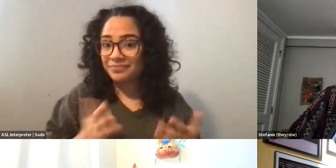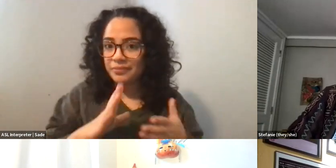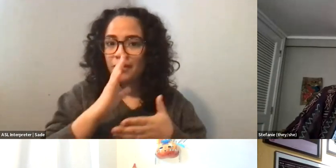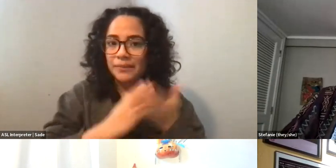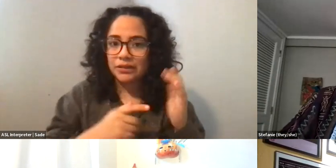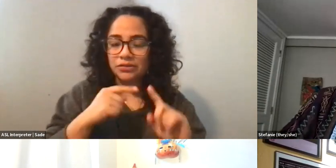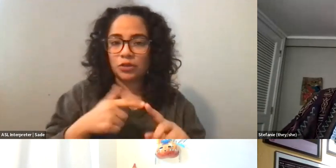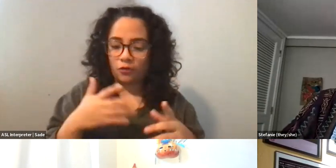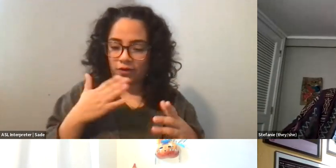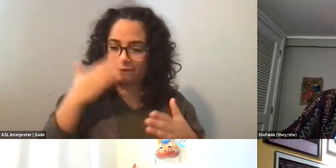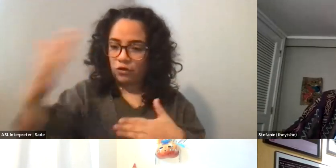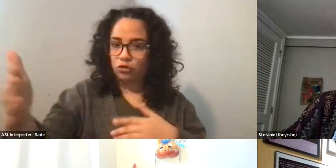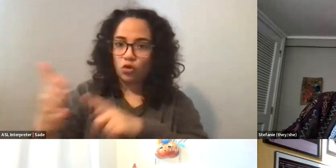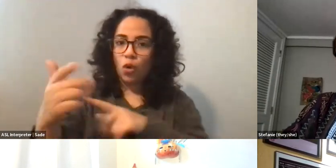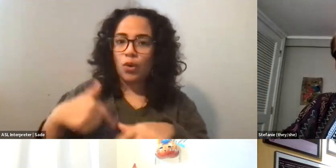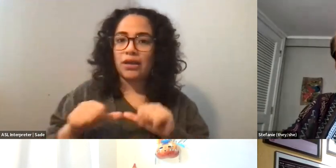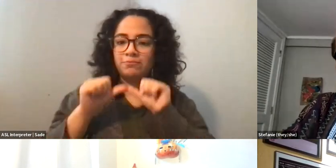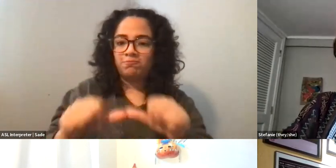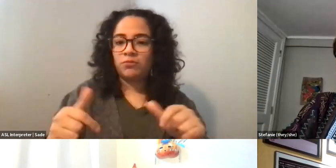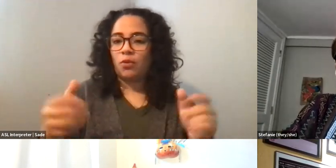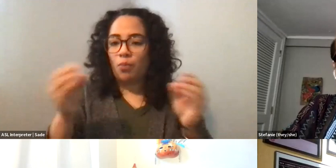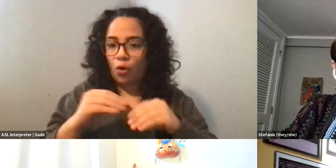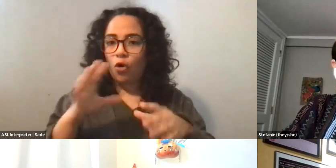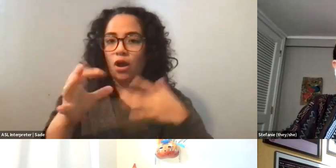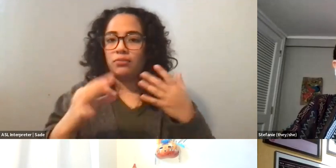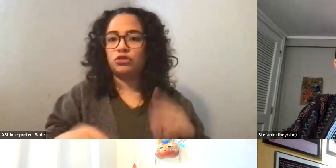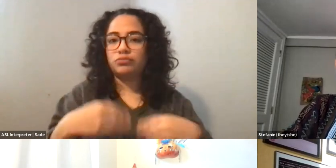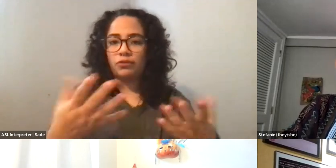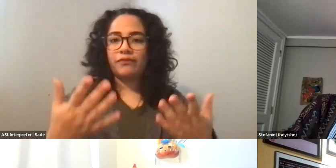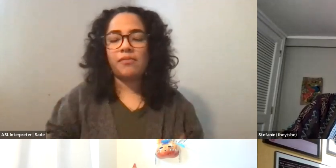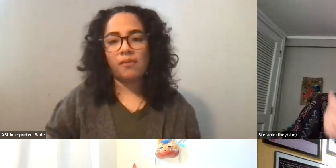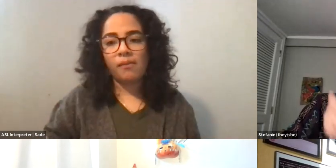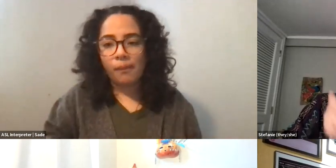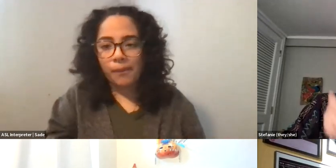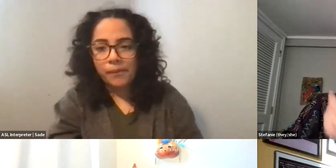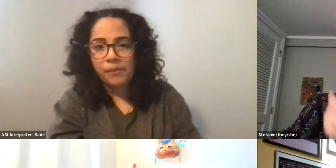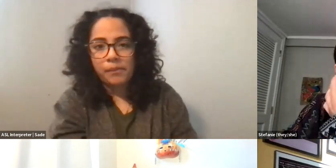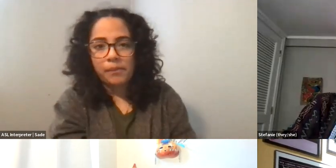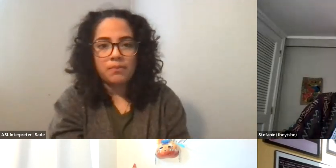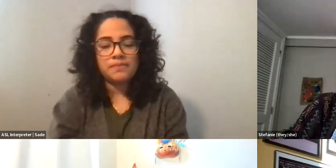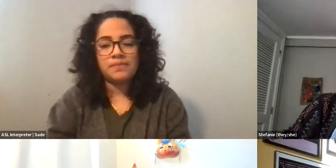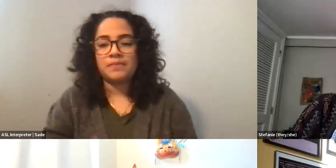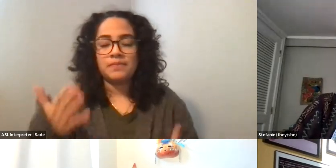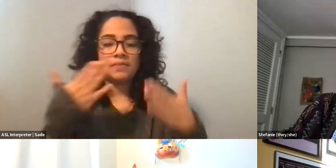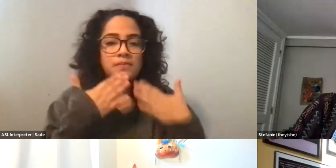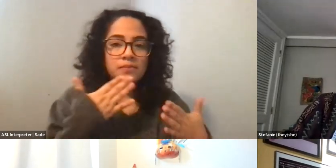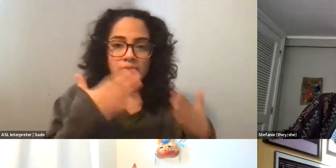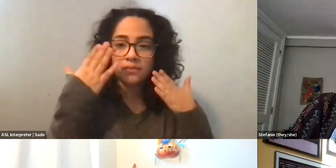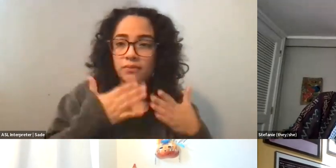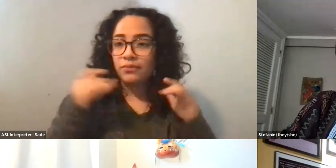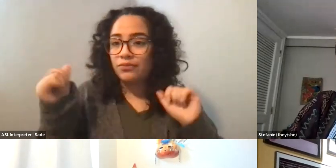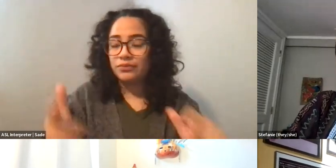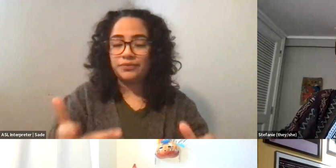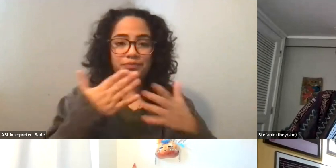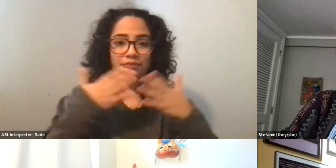can keep creating more of those. Thank you. Thank you all so much. That has been